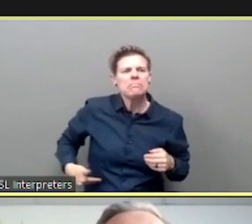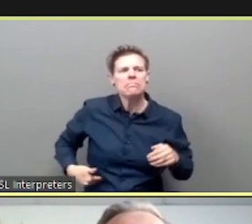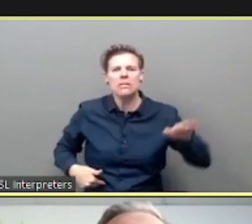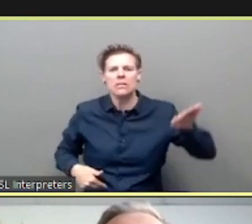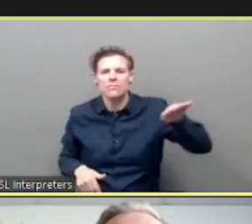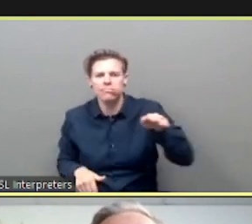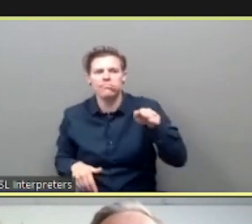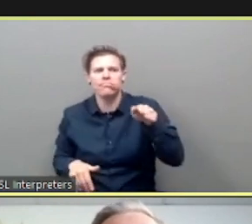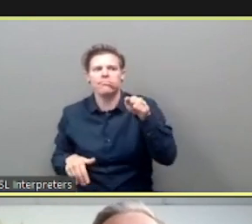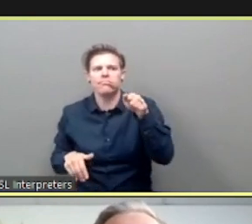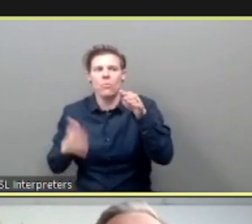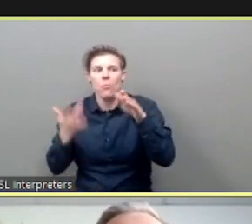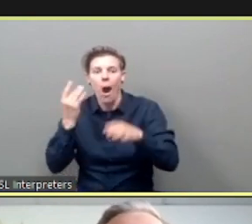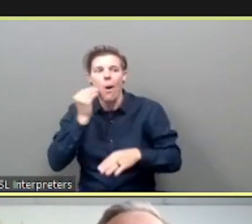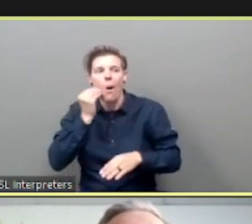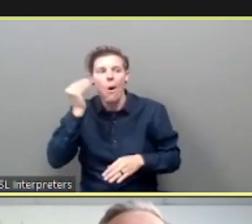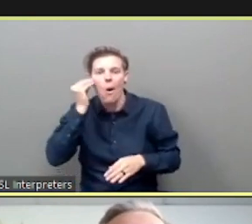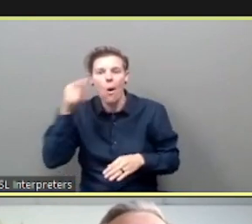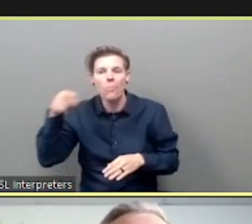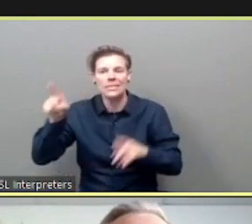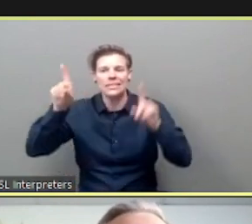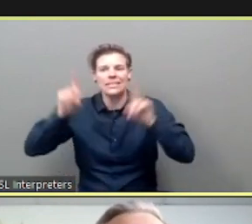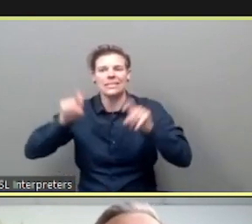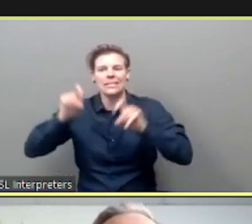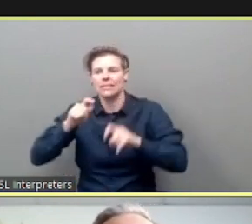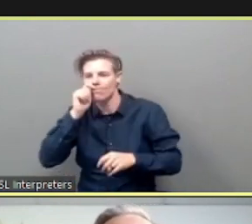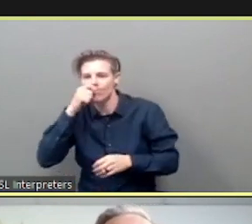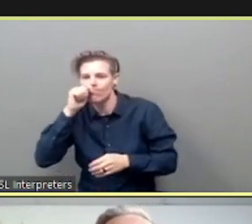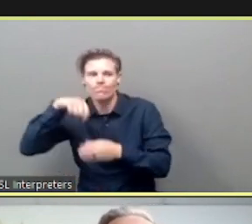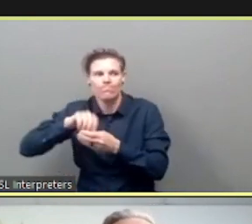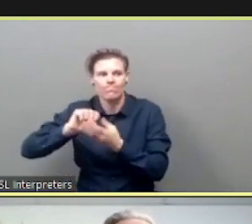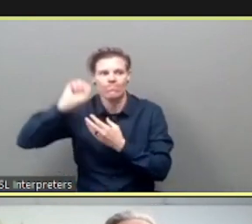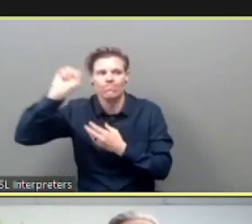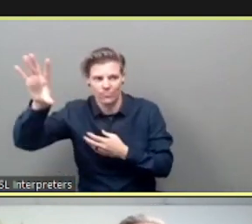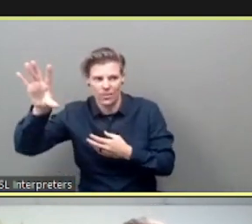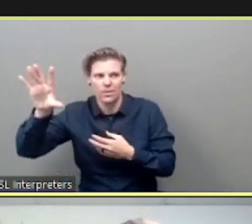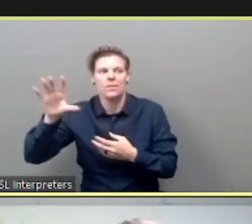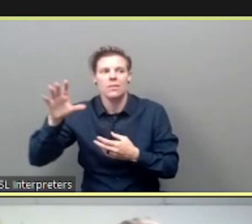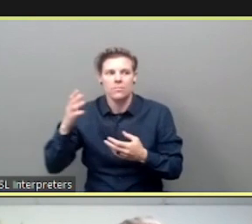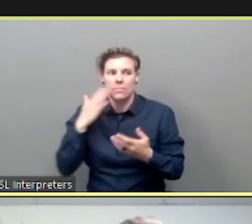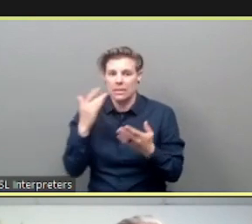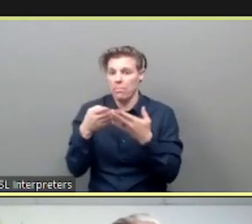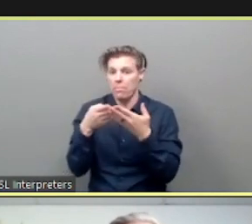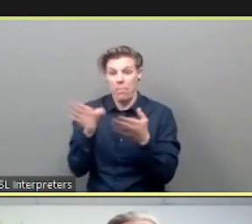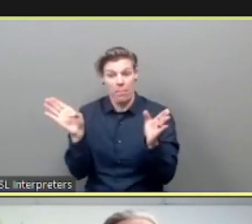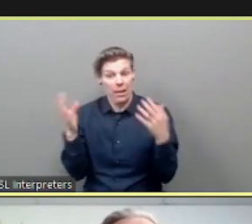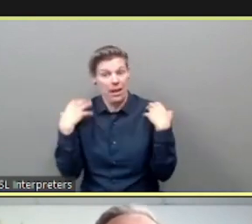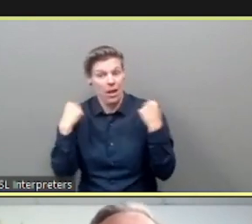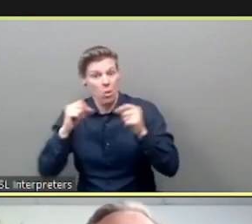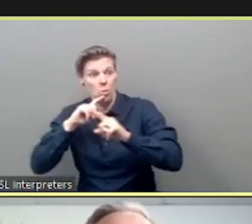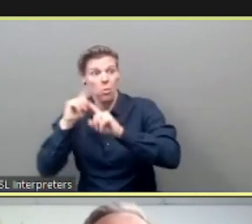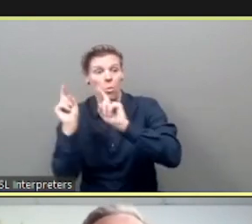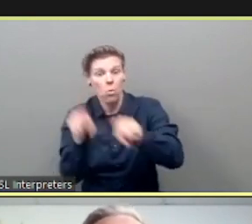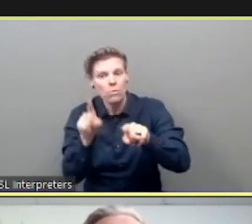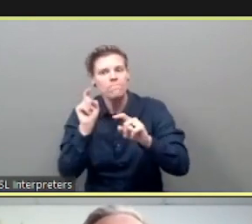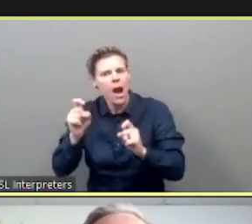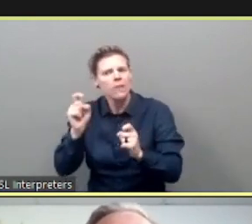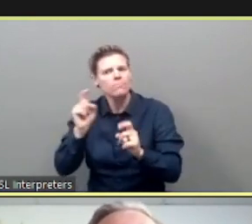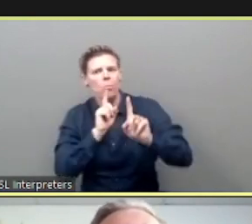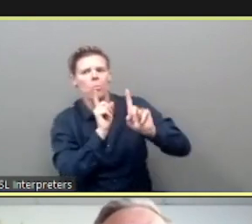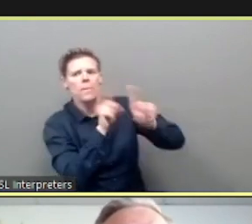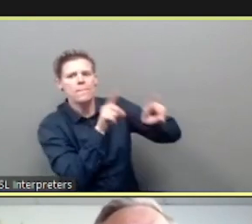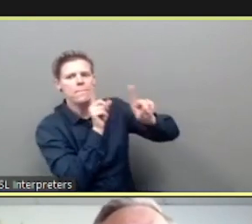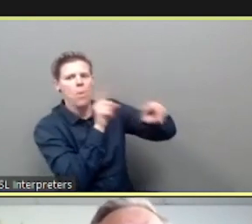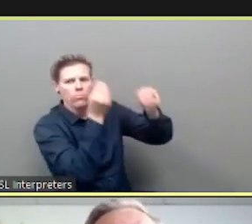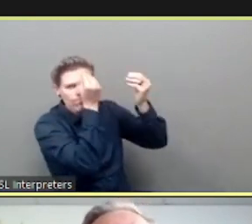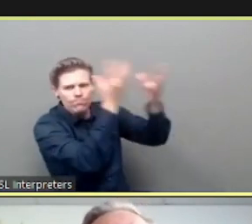theory, well, not in theory, the public health order requires reporting of all home testing, but that's can be an arduous task for somebody who